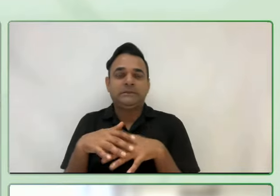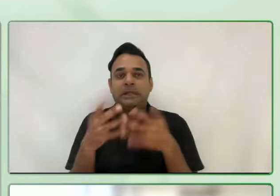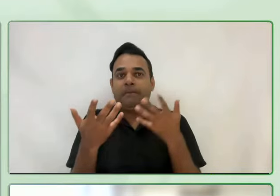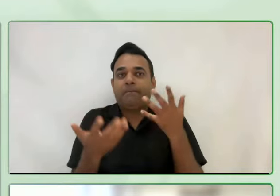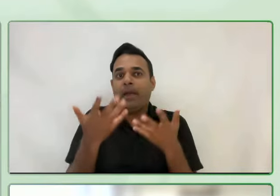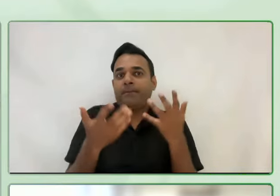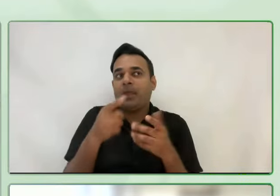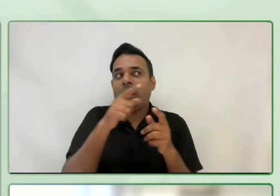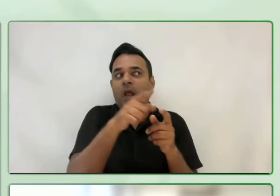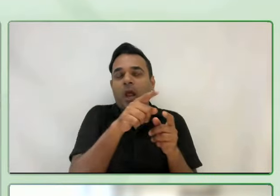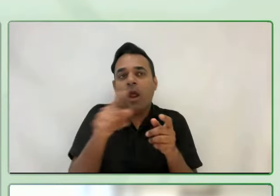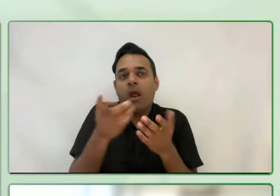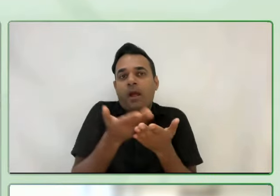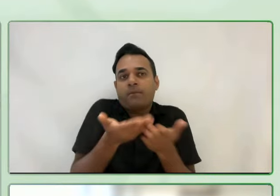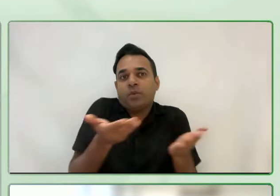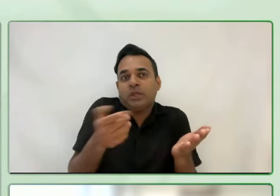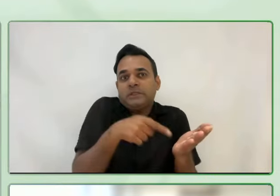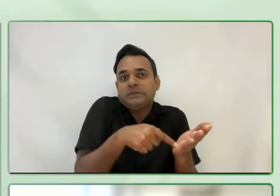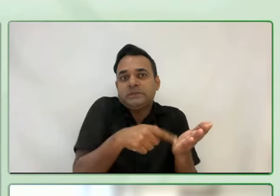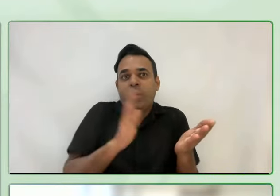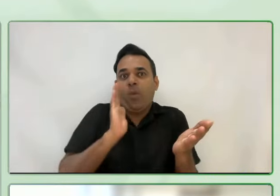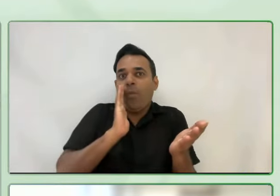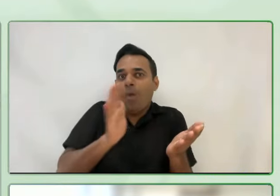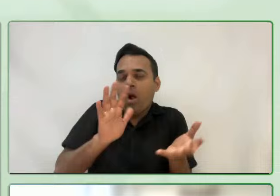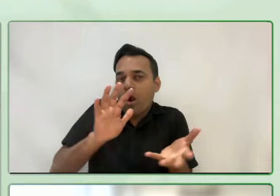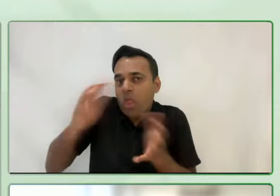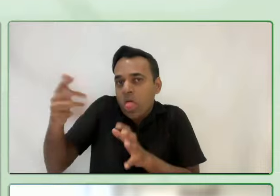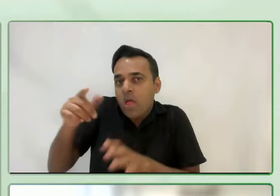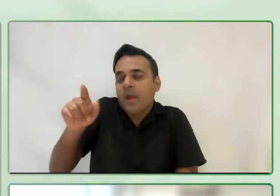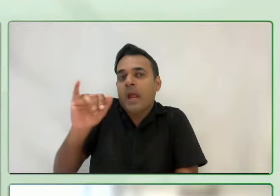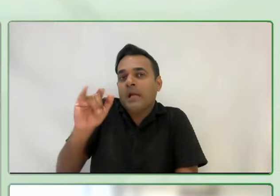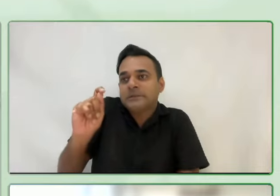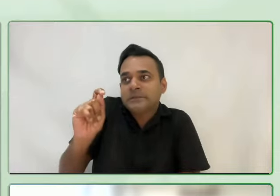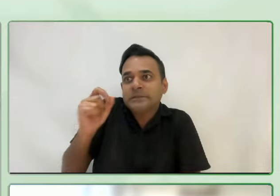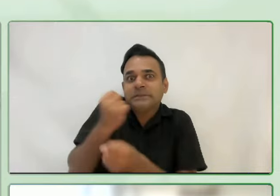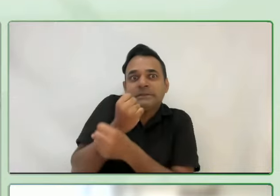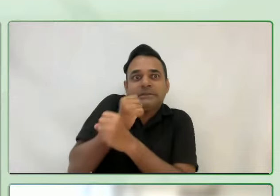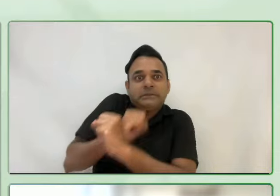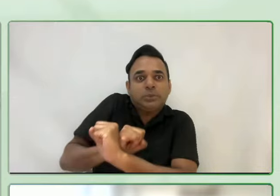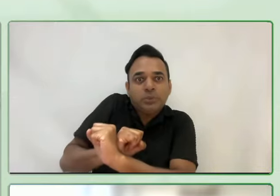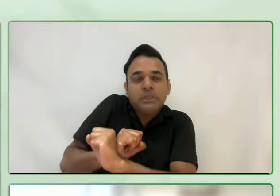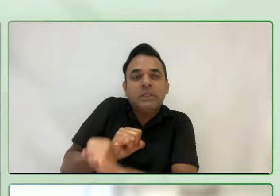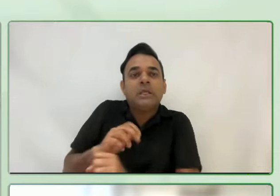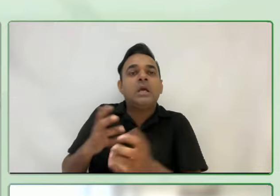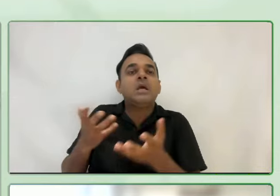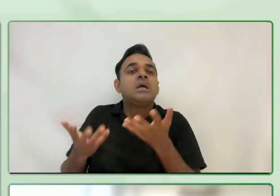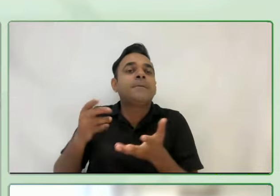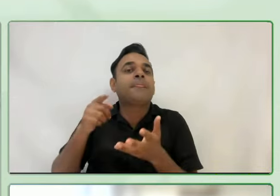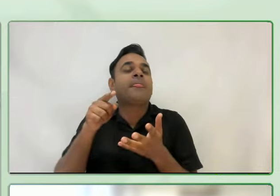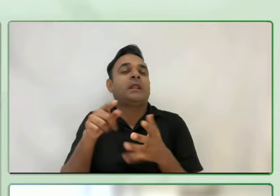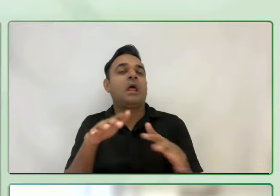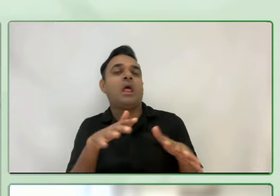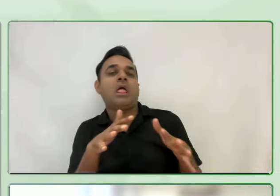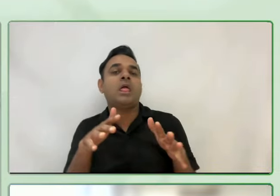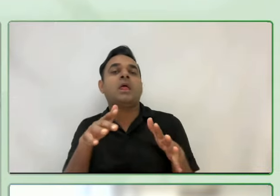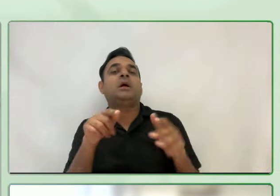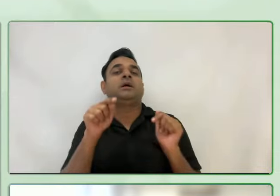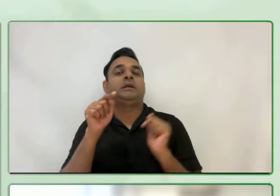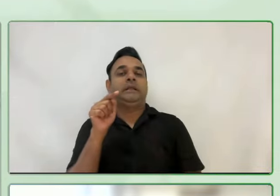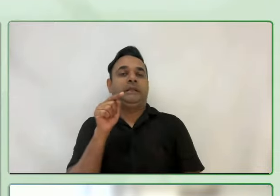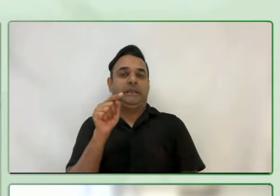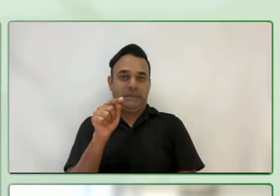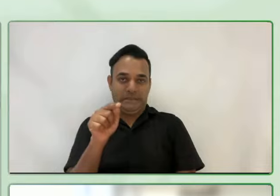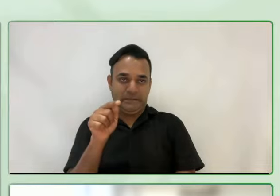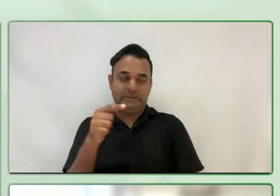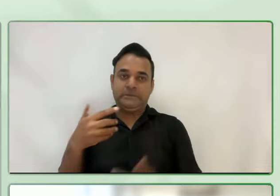that globally, much easier than having to buy individual licenses, for example, for assistive software. But more